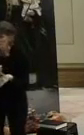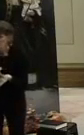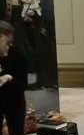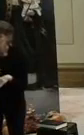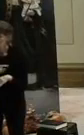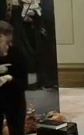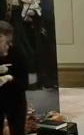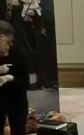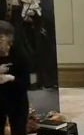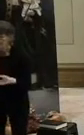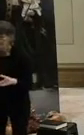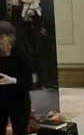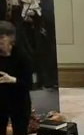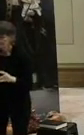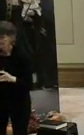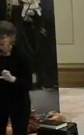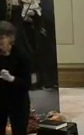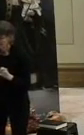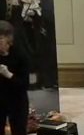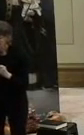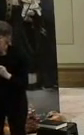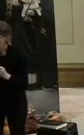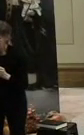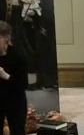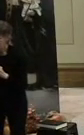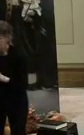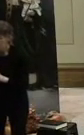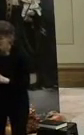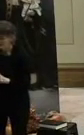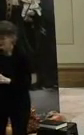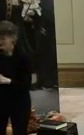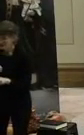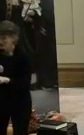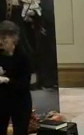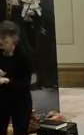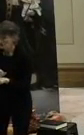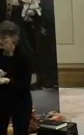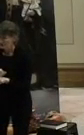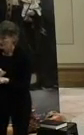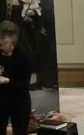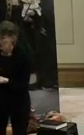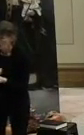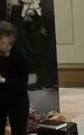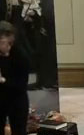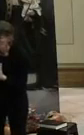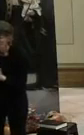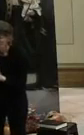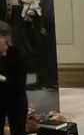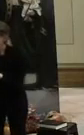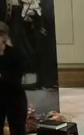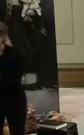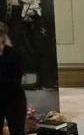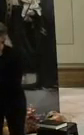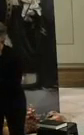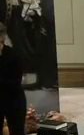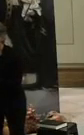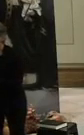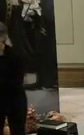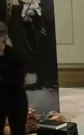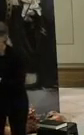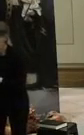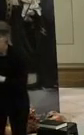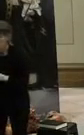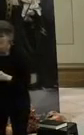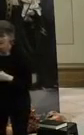the final weeks of this year of St. Joseph, may we take away from this year ever greater confidence in our holy patron and